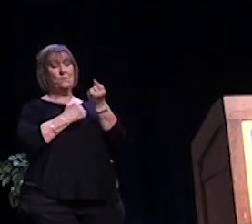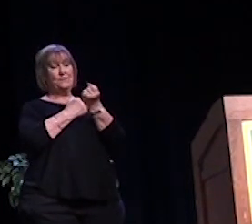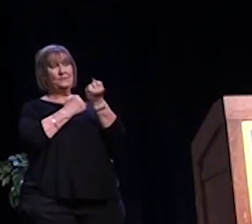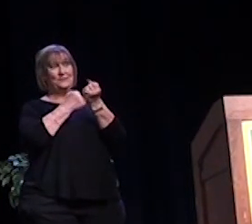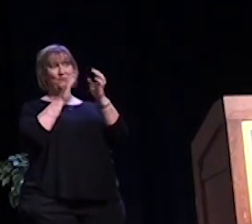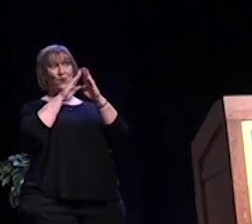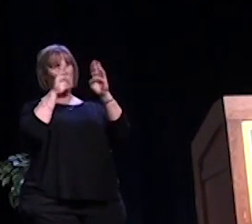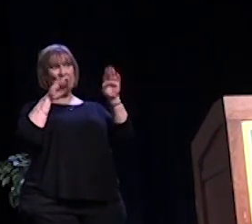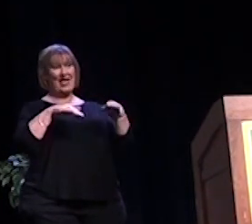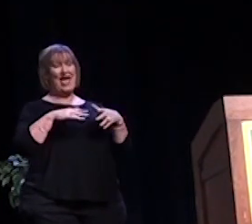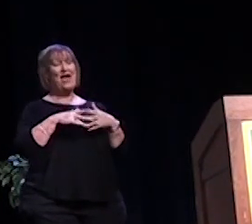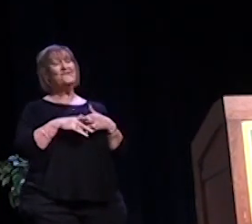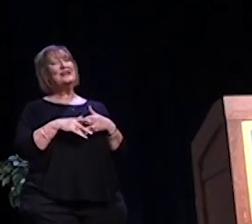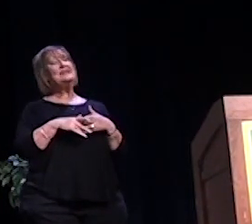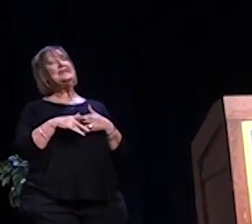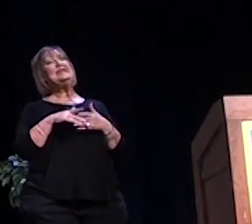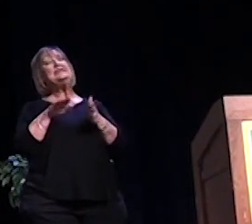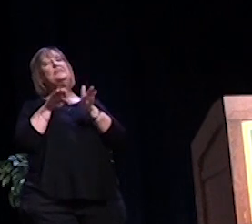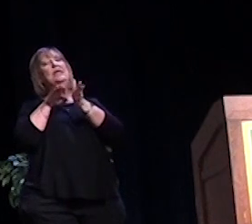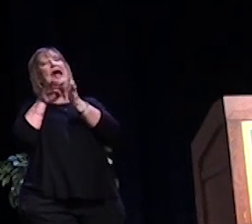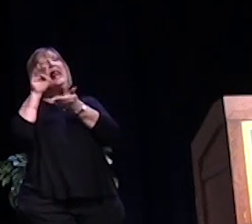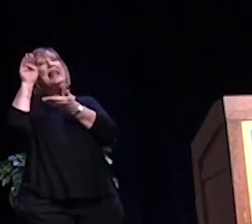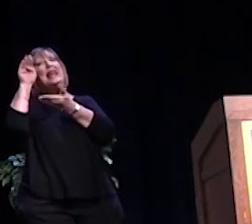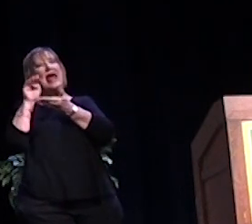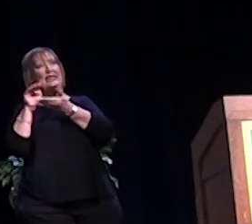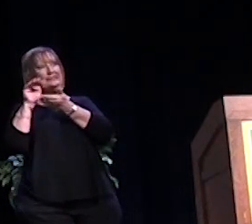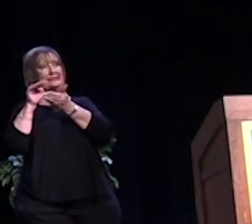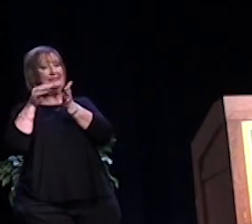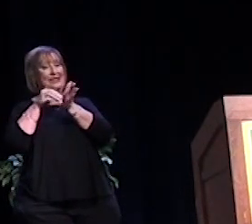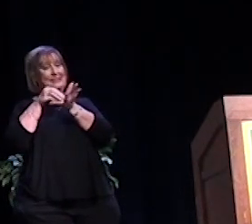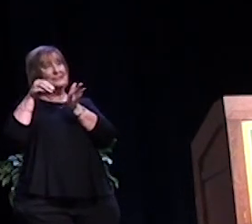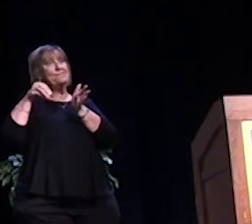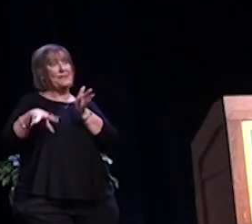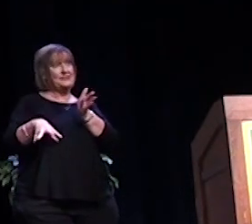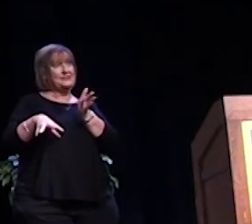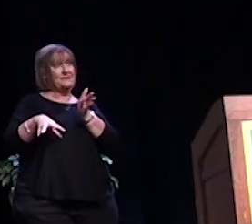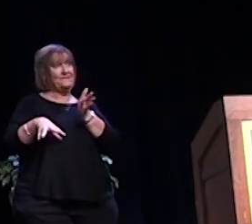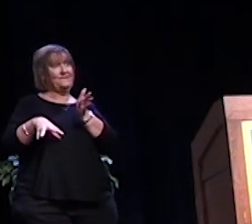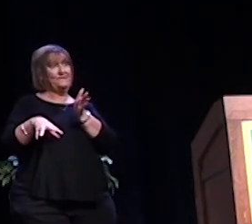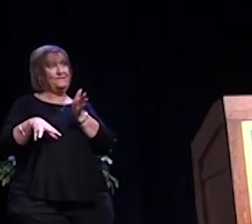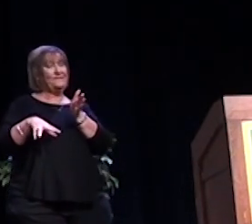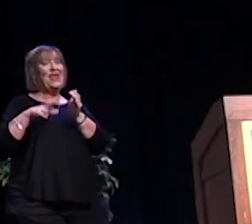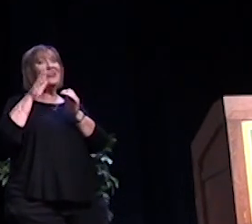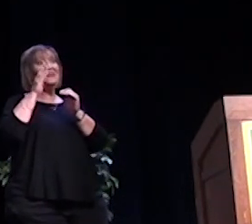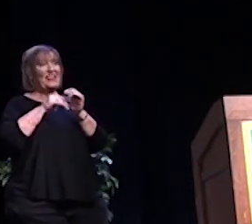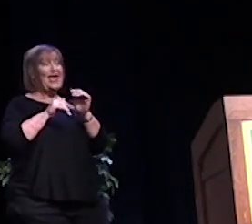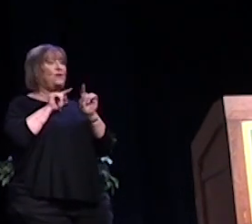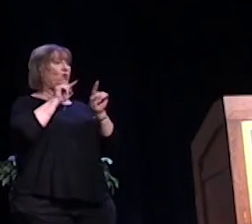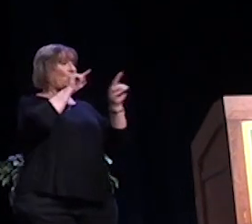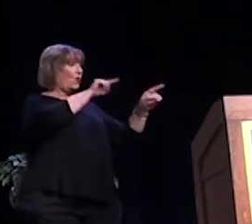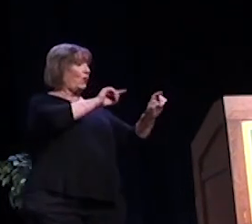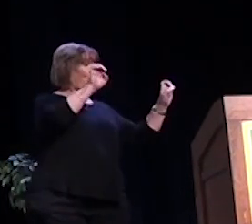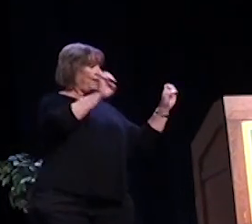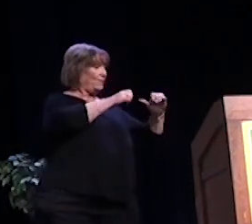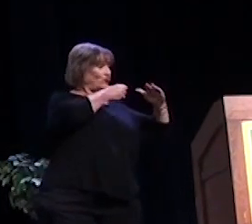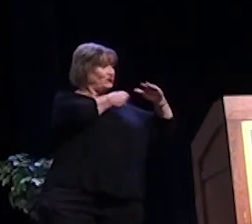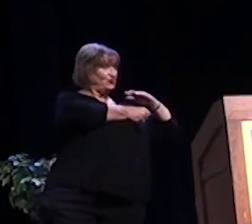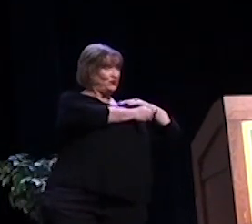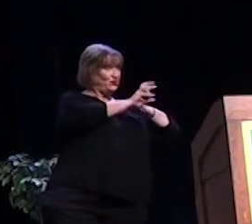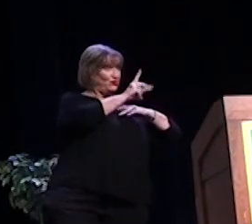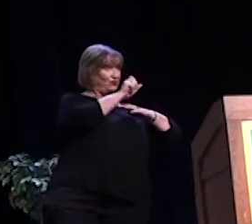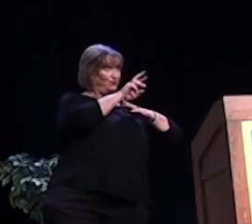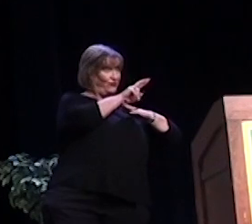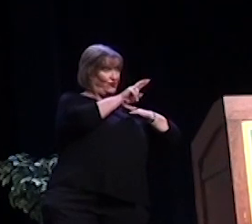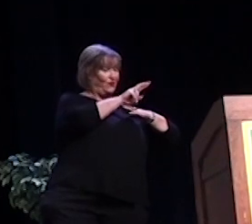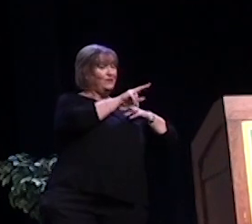is less expensive in community than individuals who are rotating through emergency shelter systems,